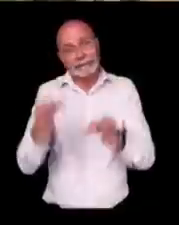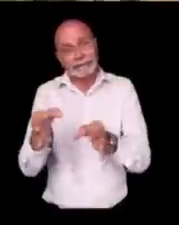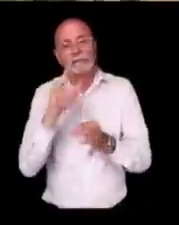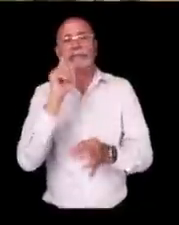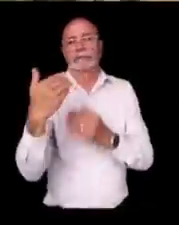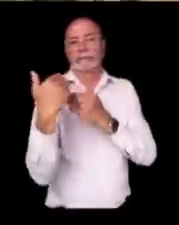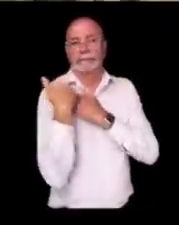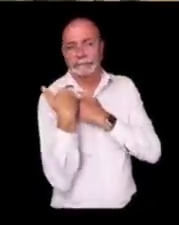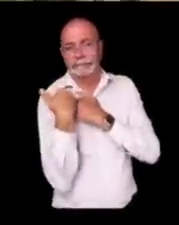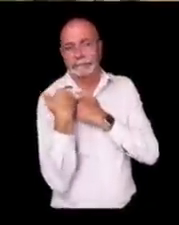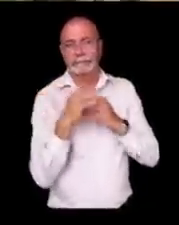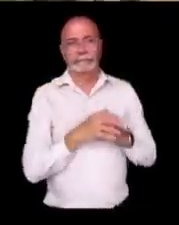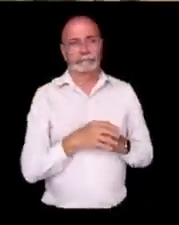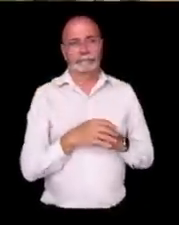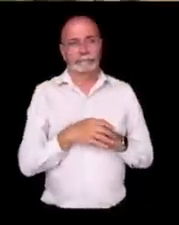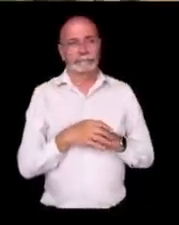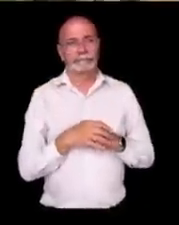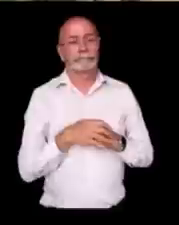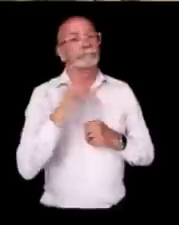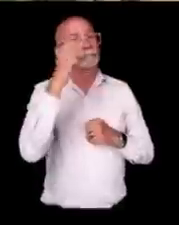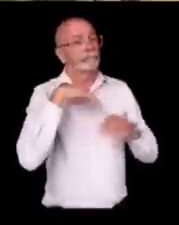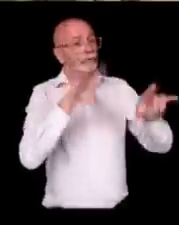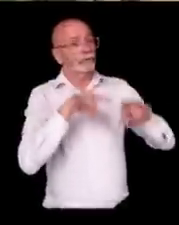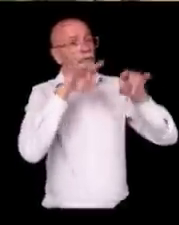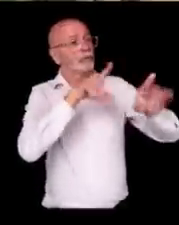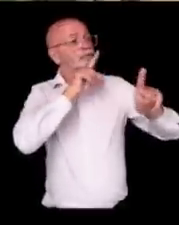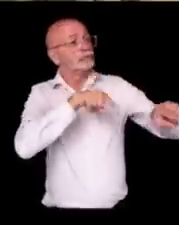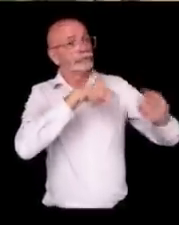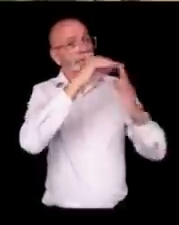informs and shines a light on some aspects,